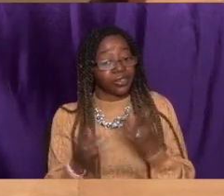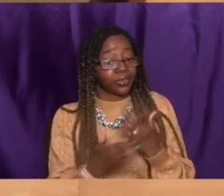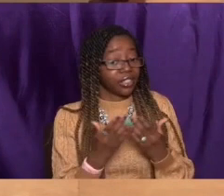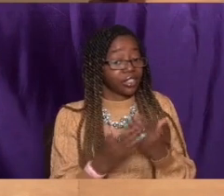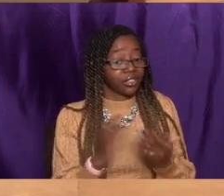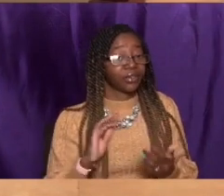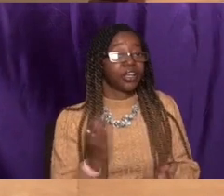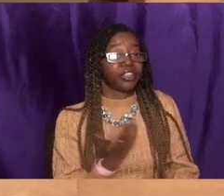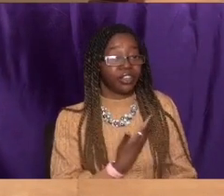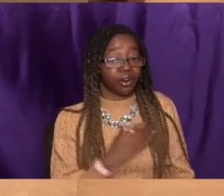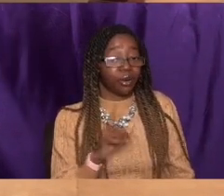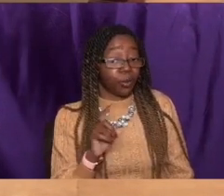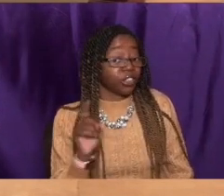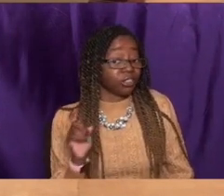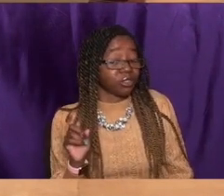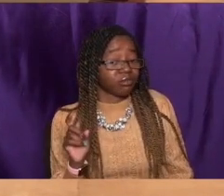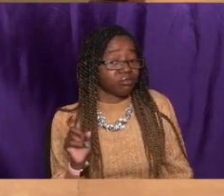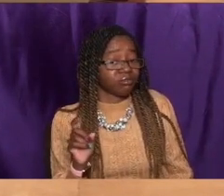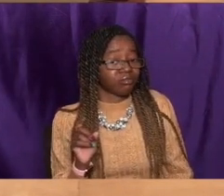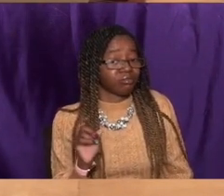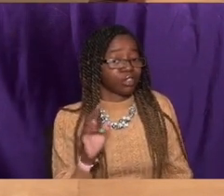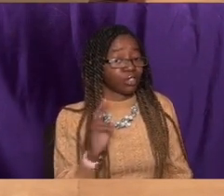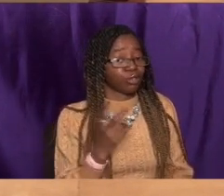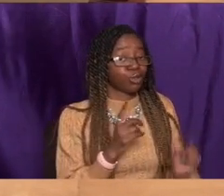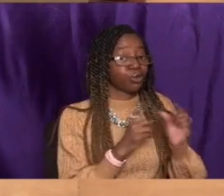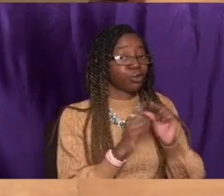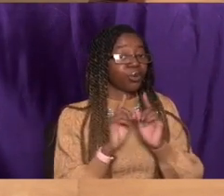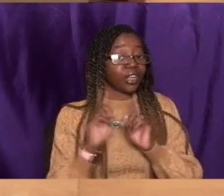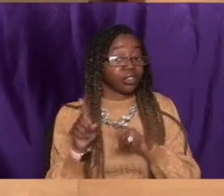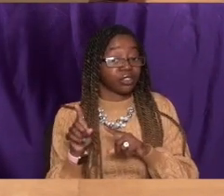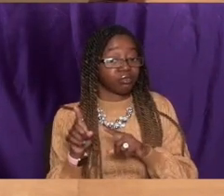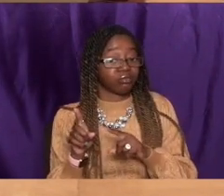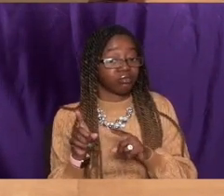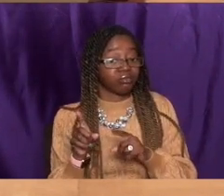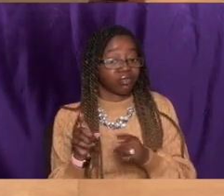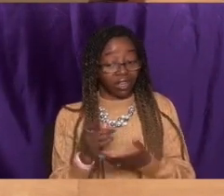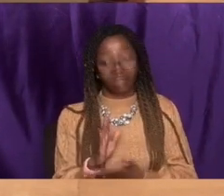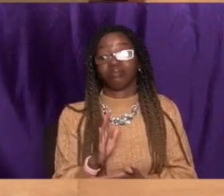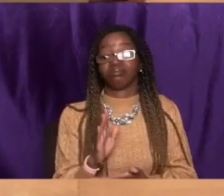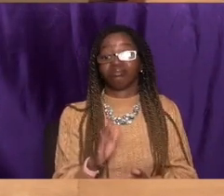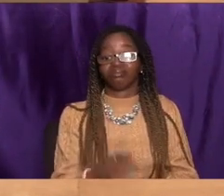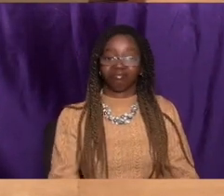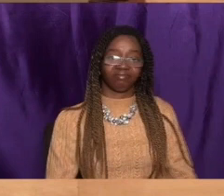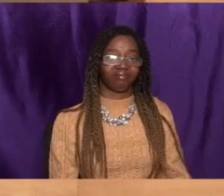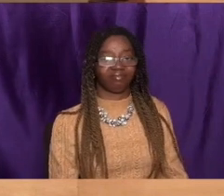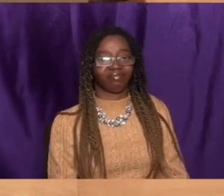questions. It's a two-word answer. I am.